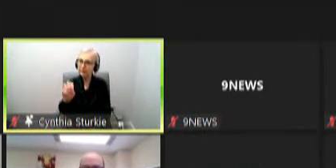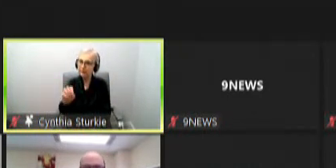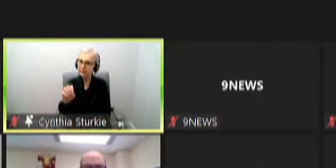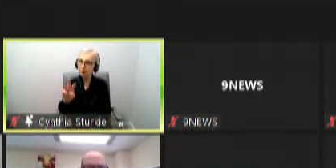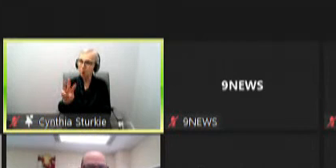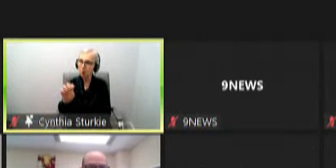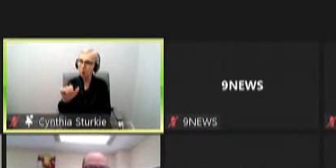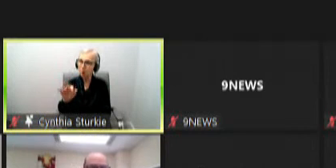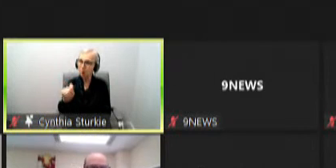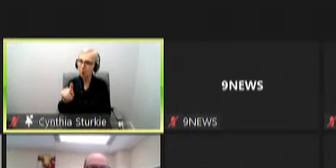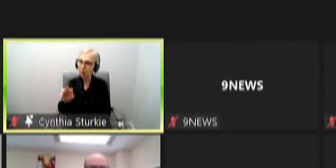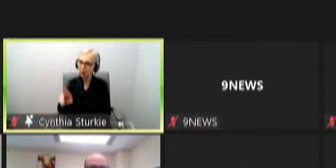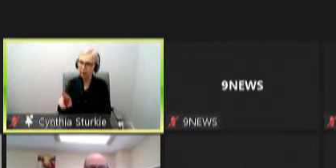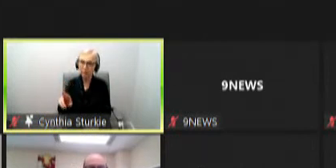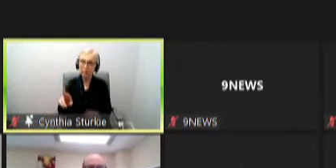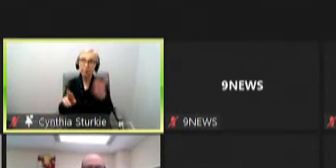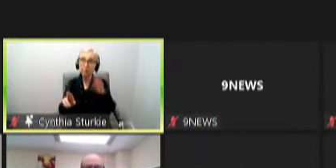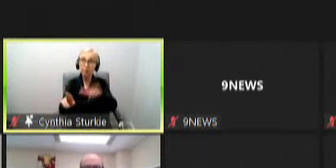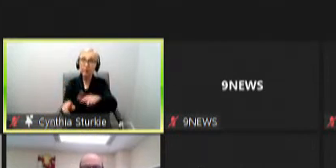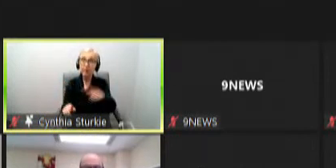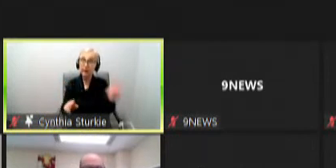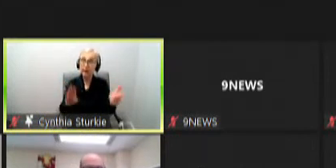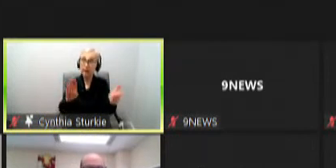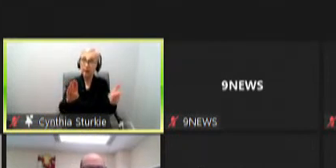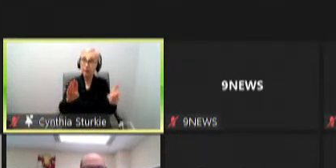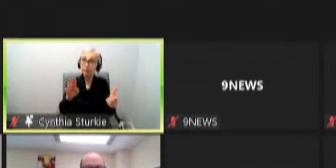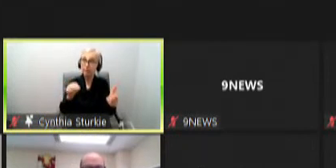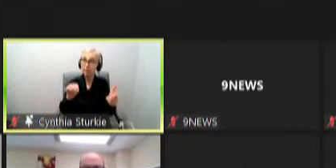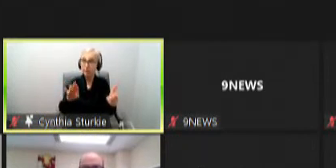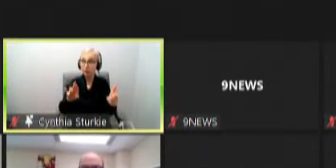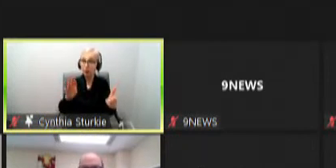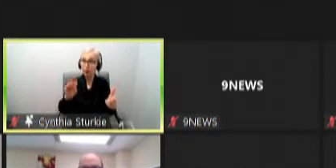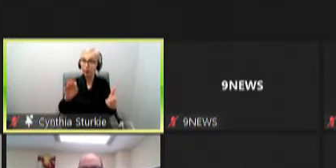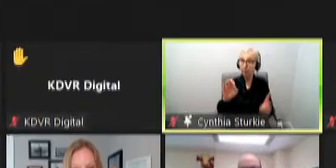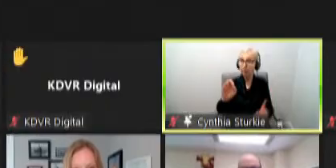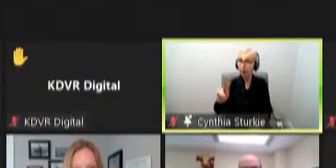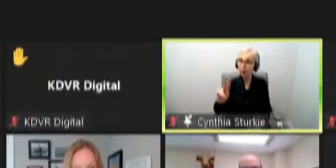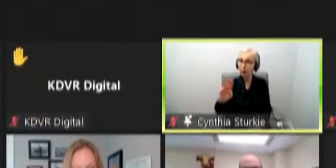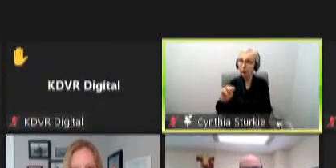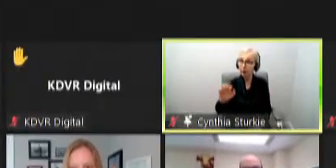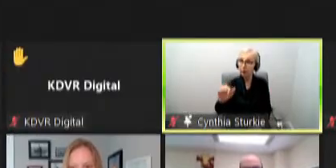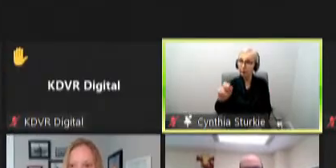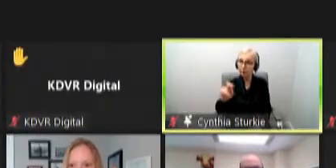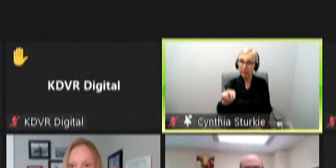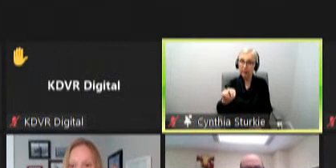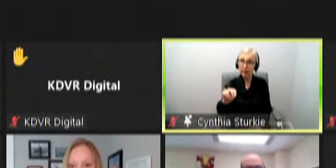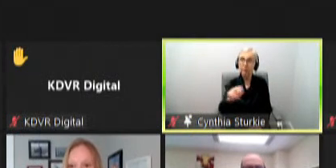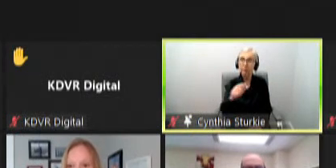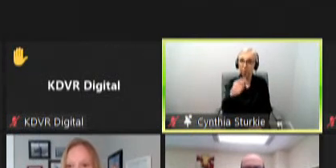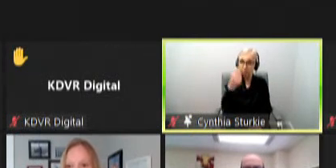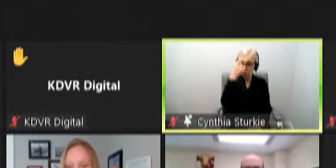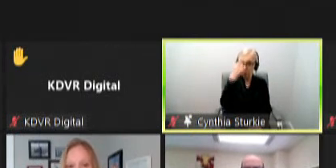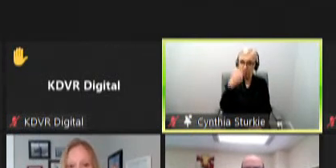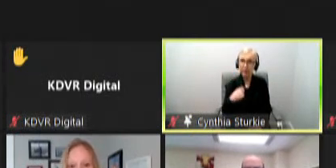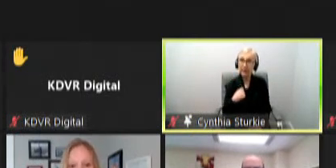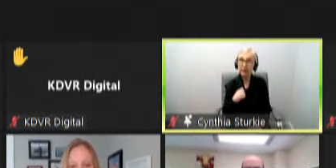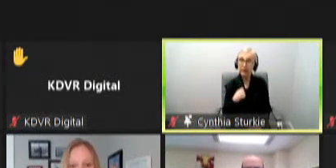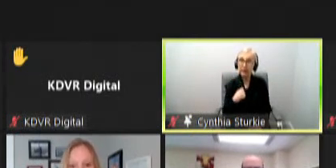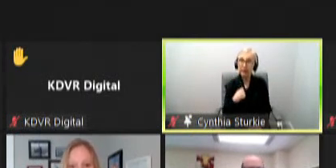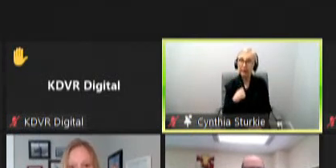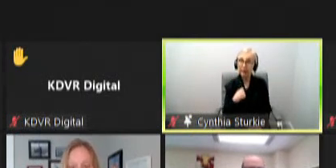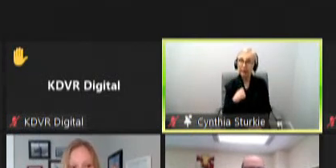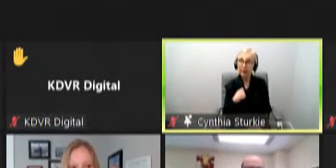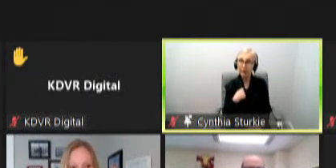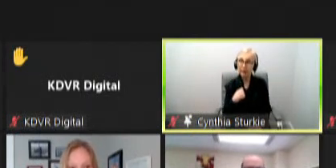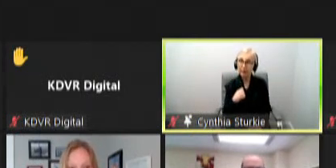everybody for joining us again today. A few quick updates for me here, and I think